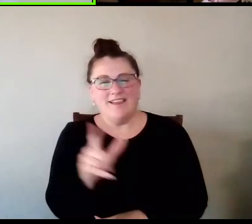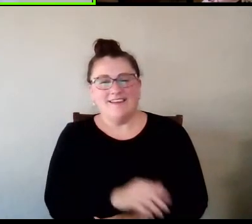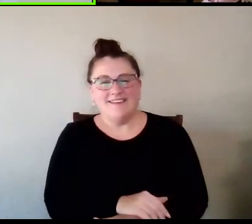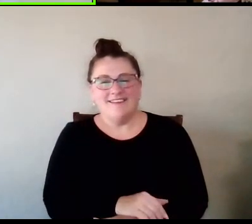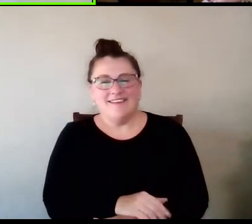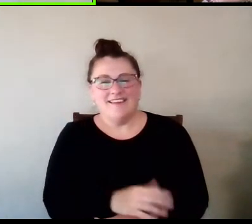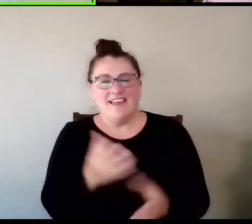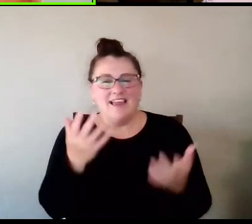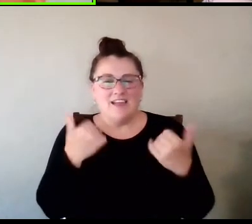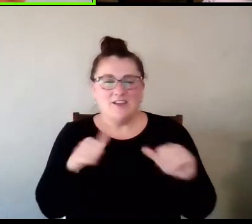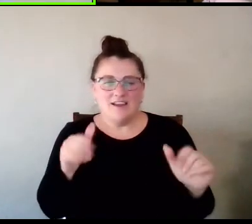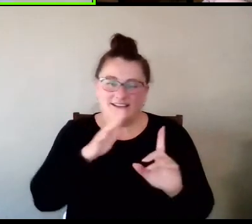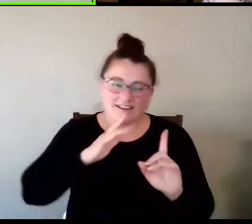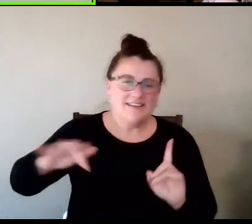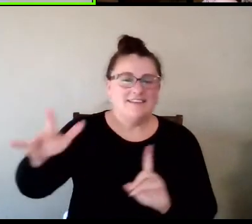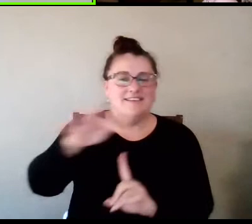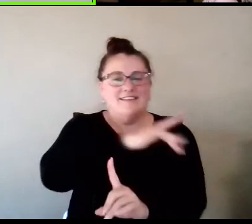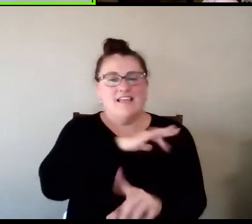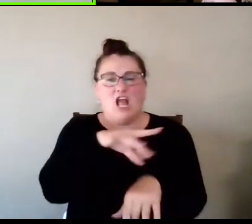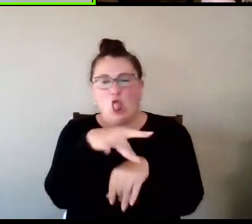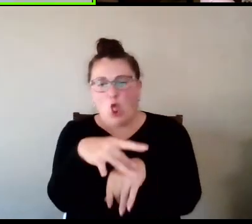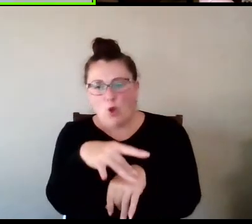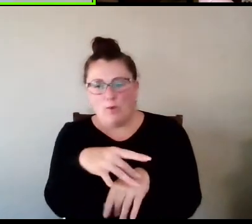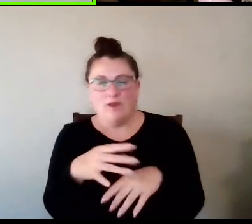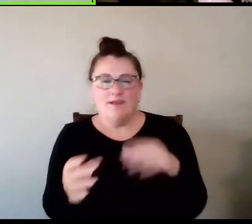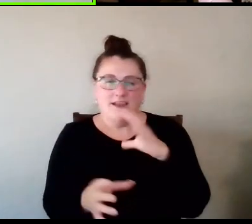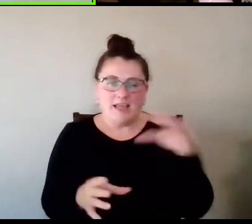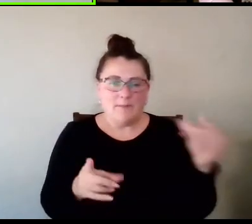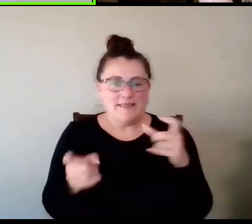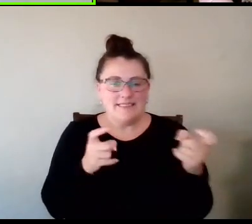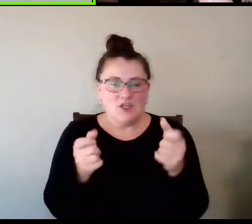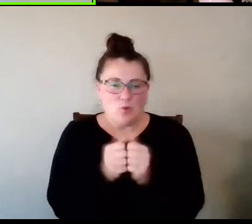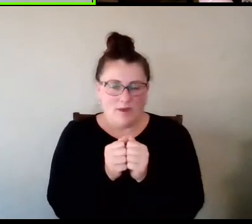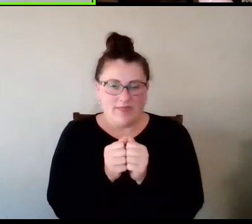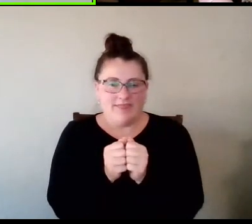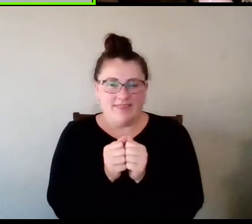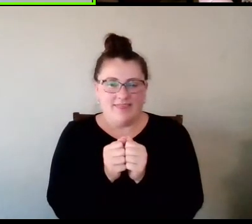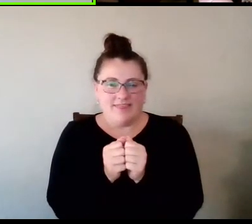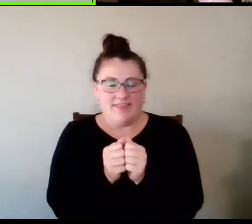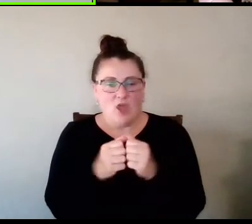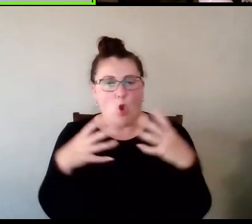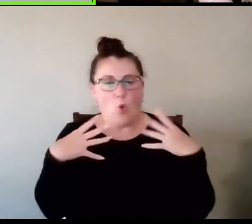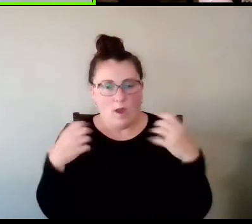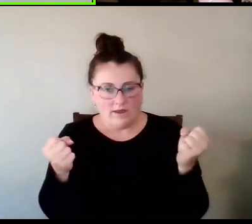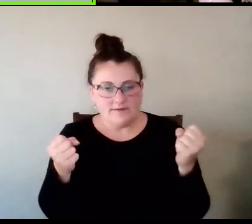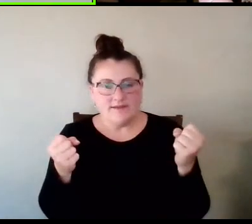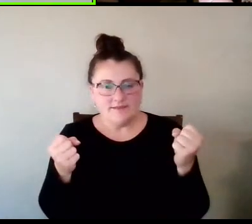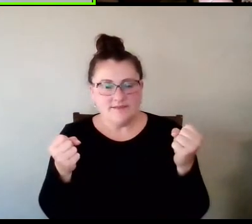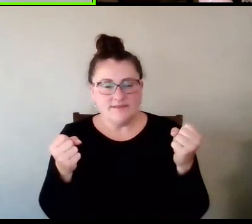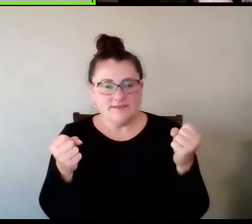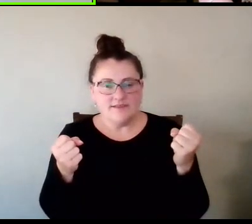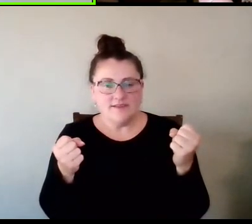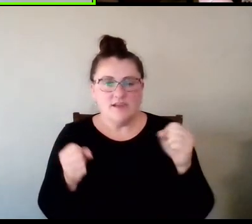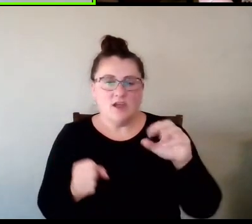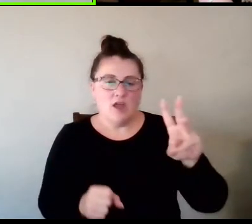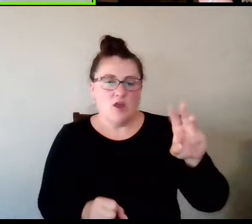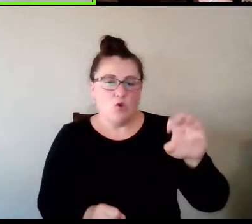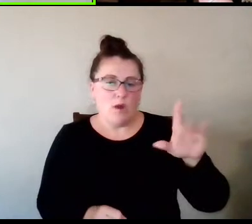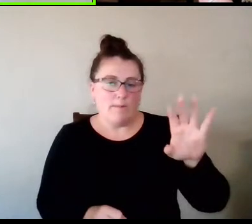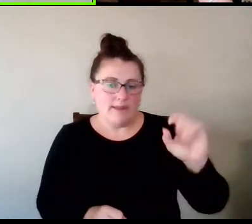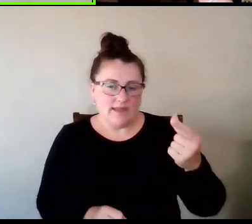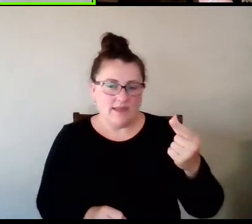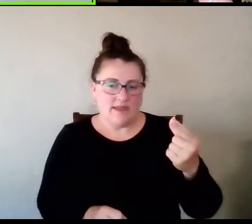at Thrive Global that help companies deal with the wellness and well-being